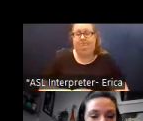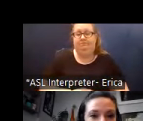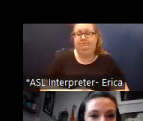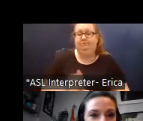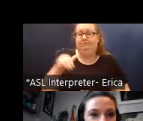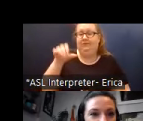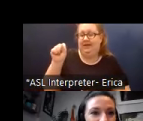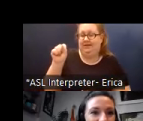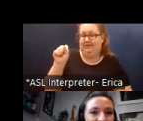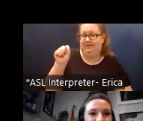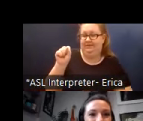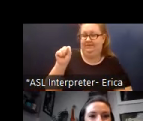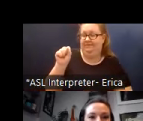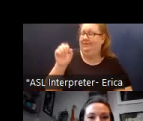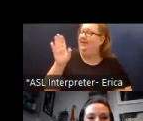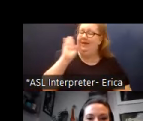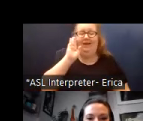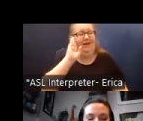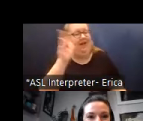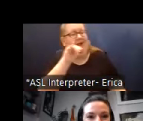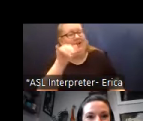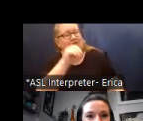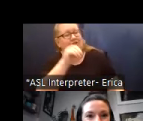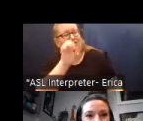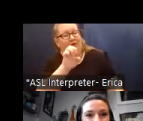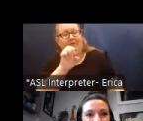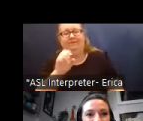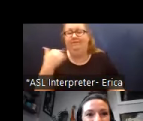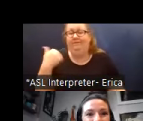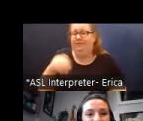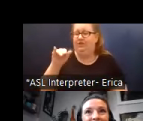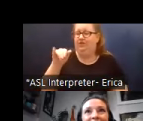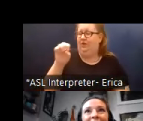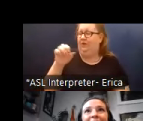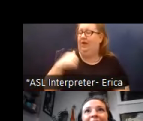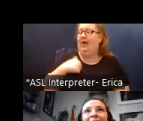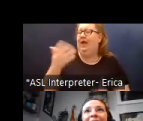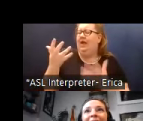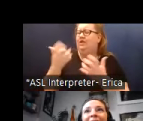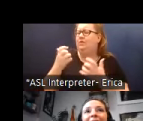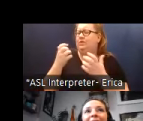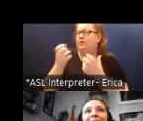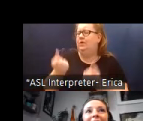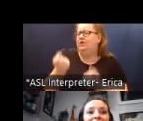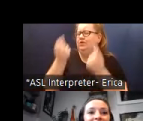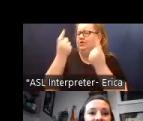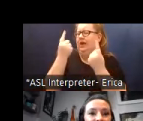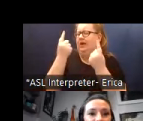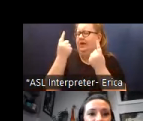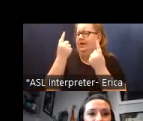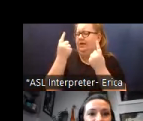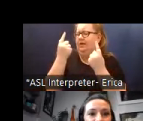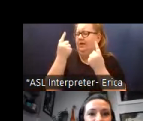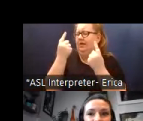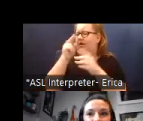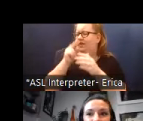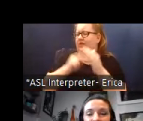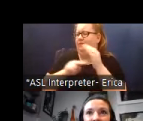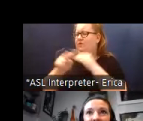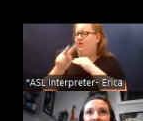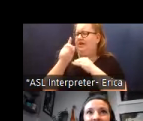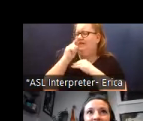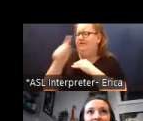Yes. Hi, Joe. Hi. I just wanted to understand the projection for